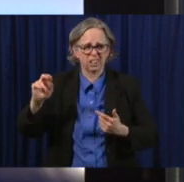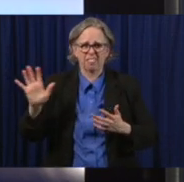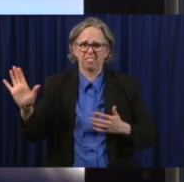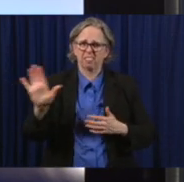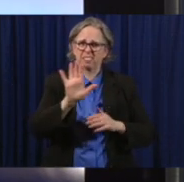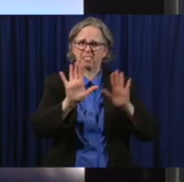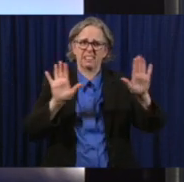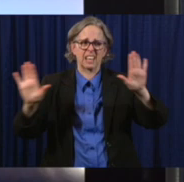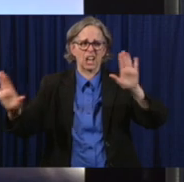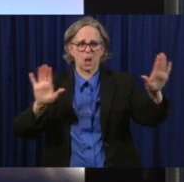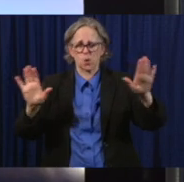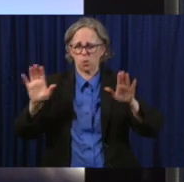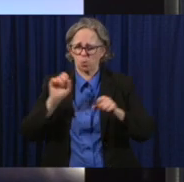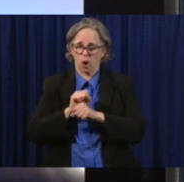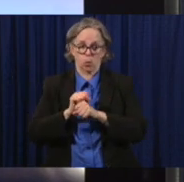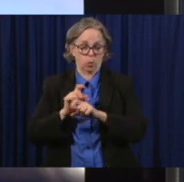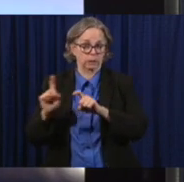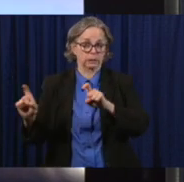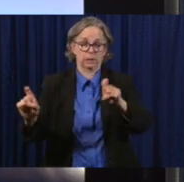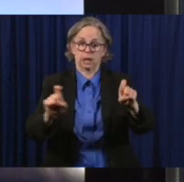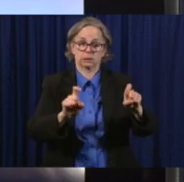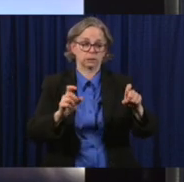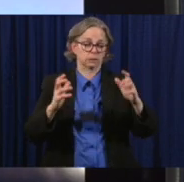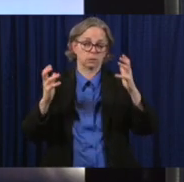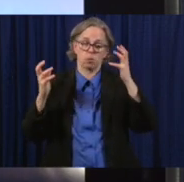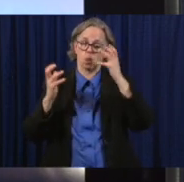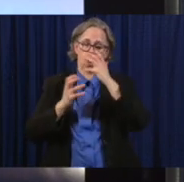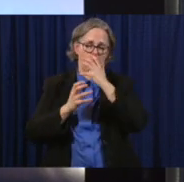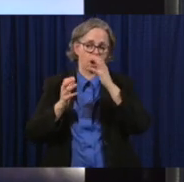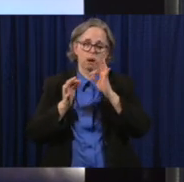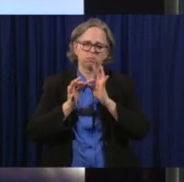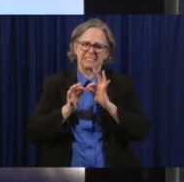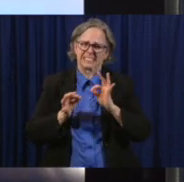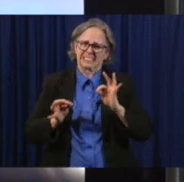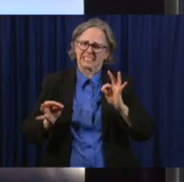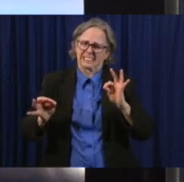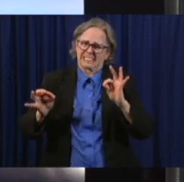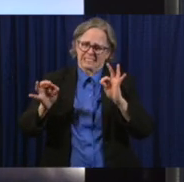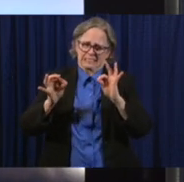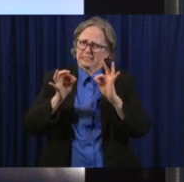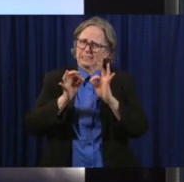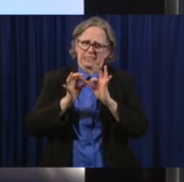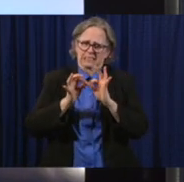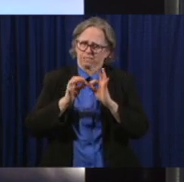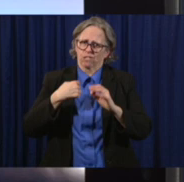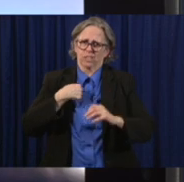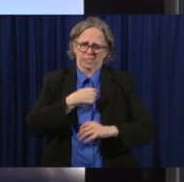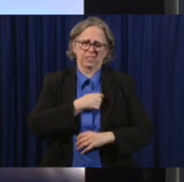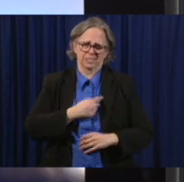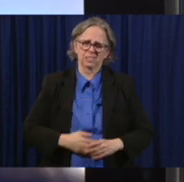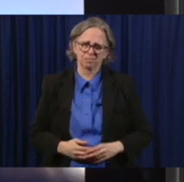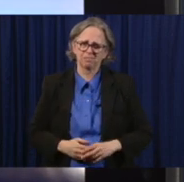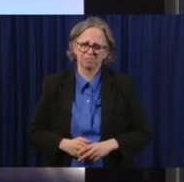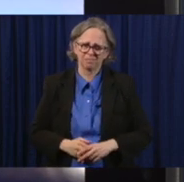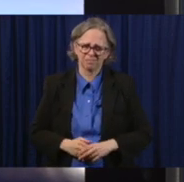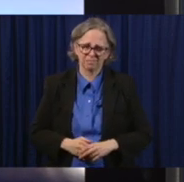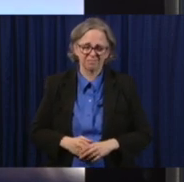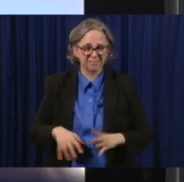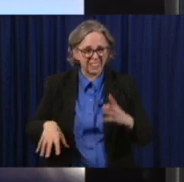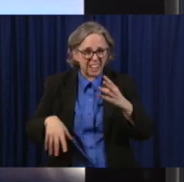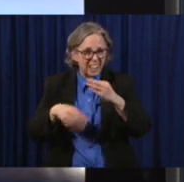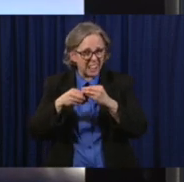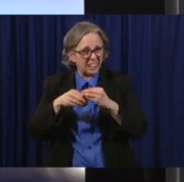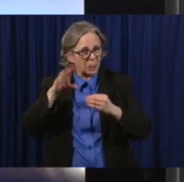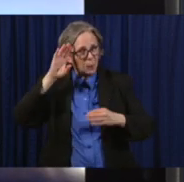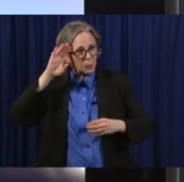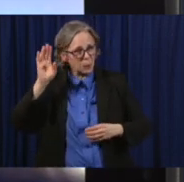has been critically important. But what I do know is that with every request, you know,